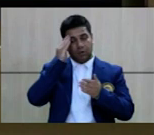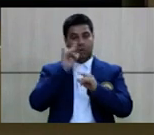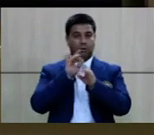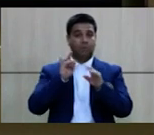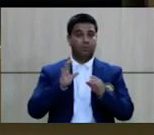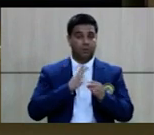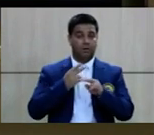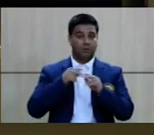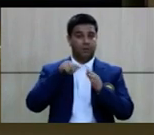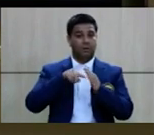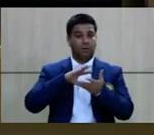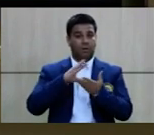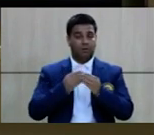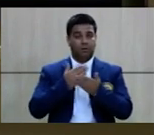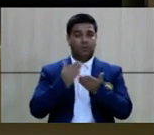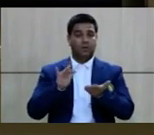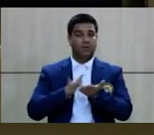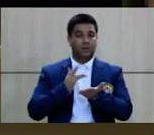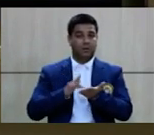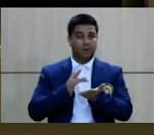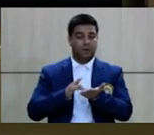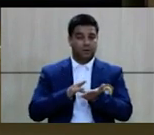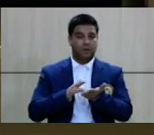oldik. Mana shu asosda daftarimizga